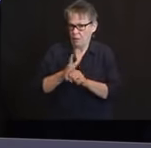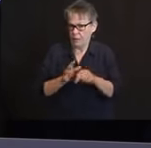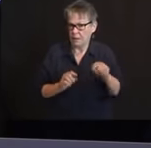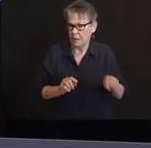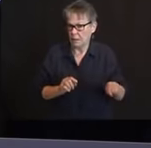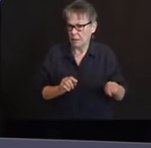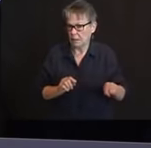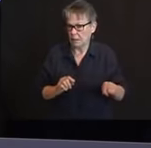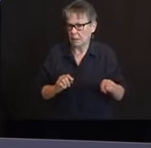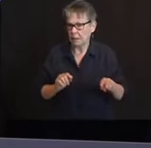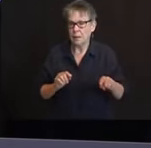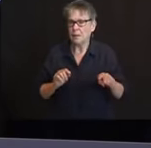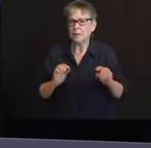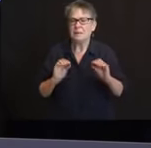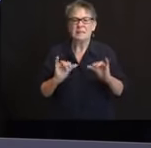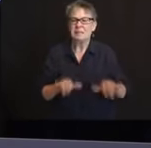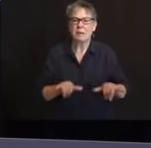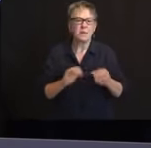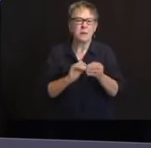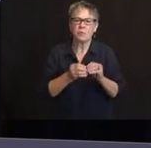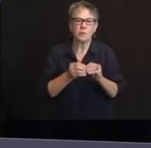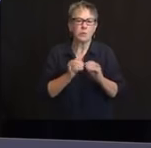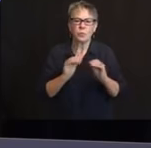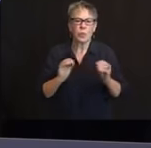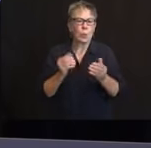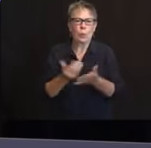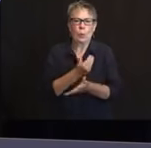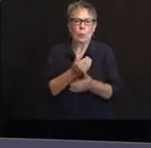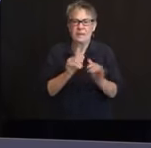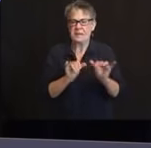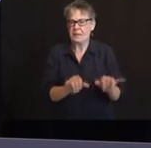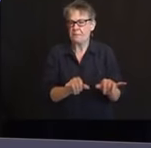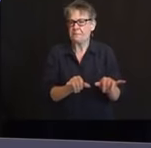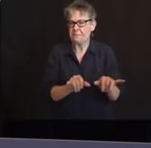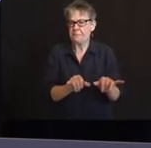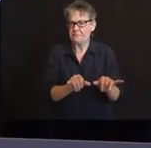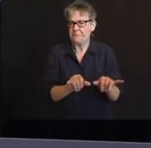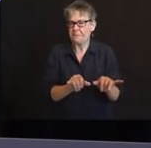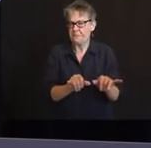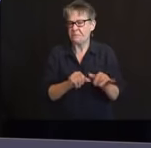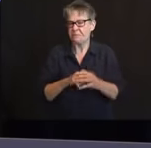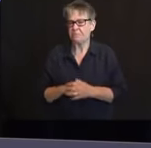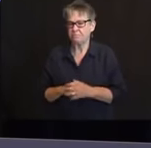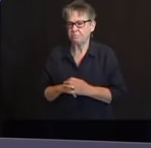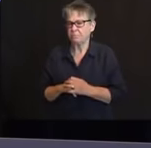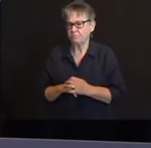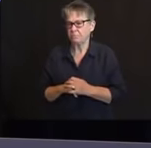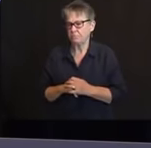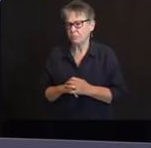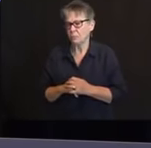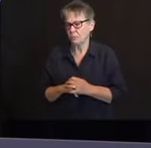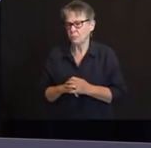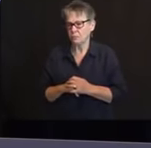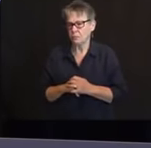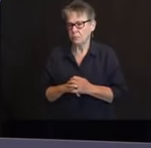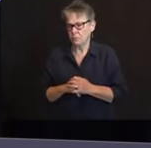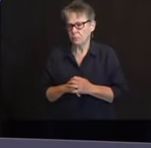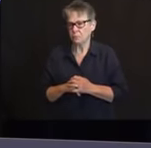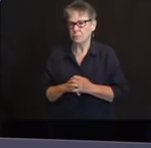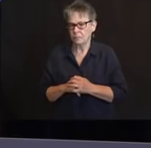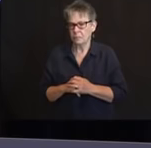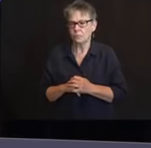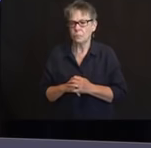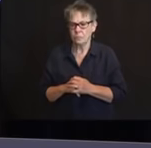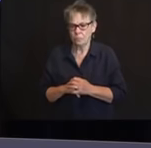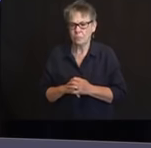COVID-19 infection or had antibody tests that were positive, indicating exposure to the virus. In